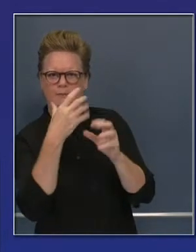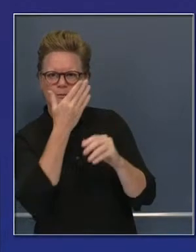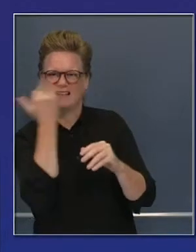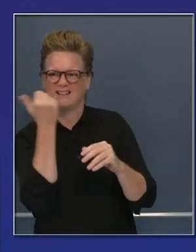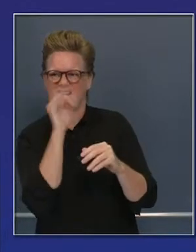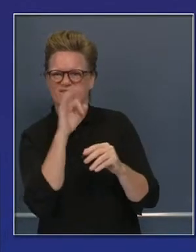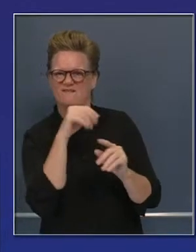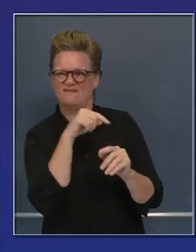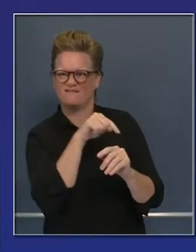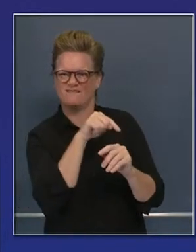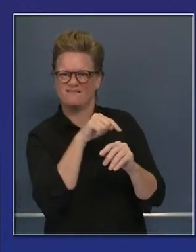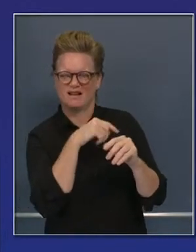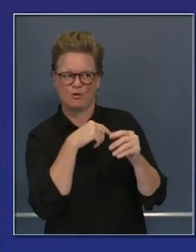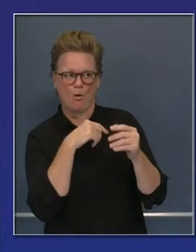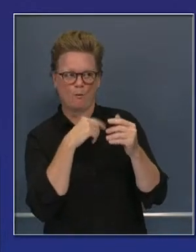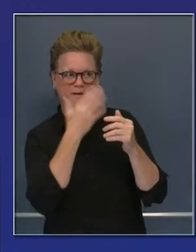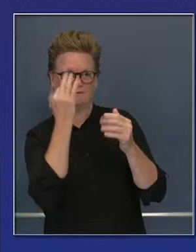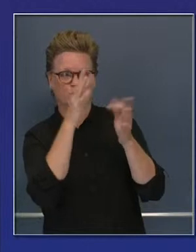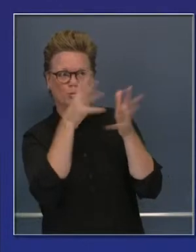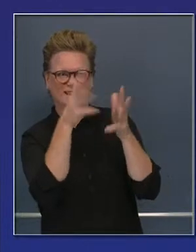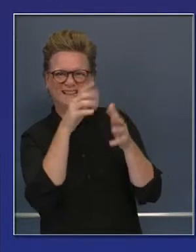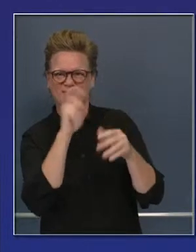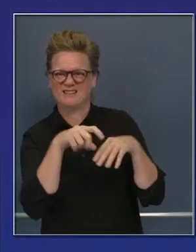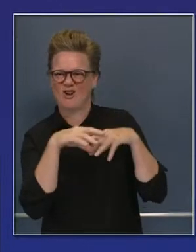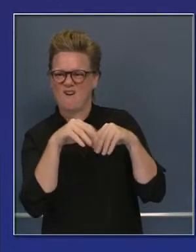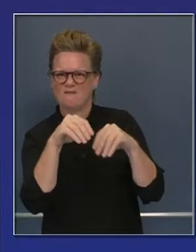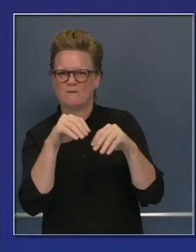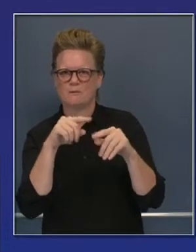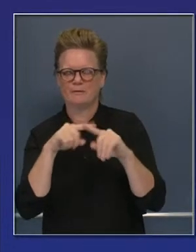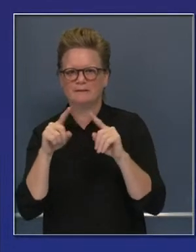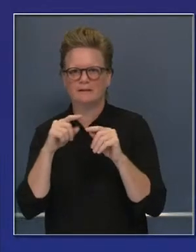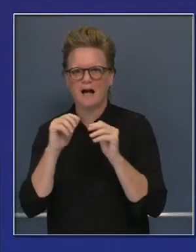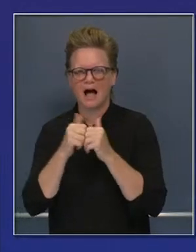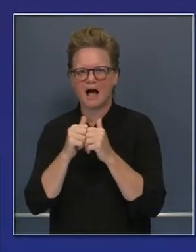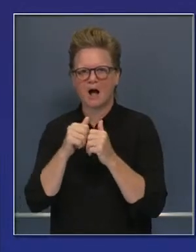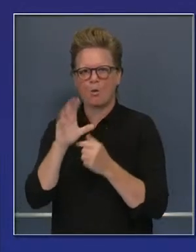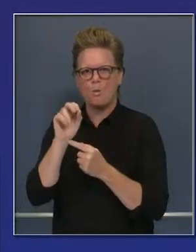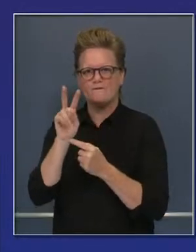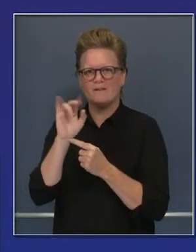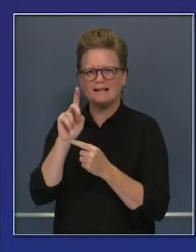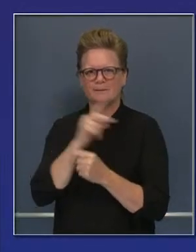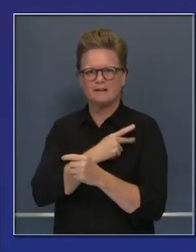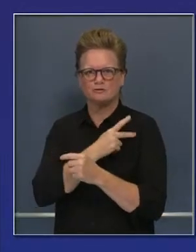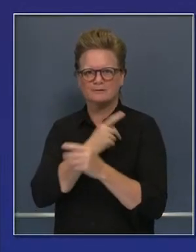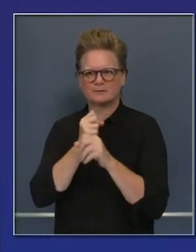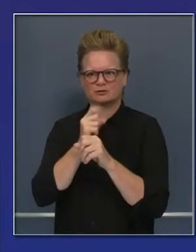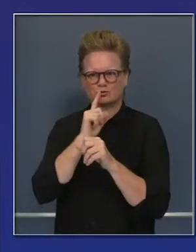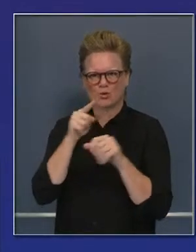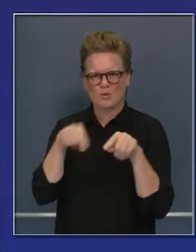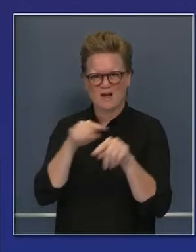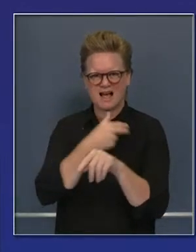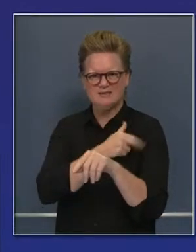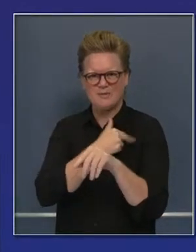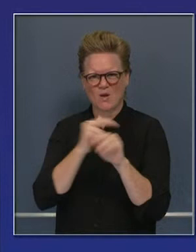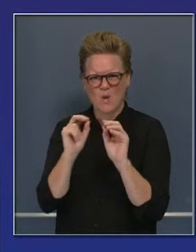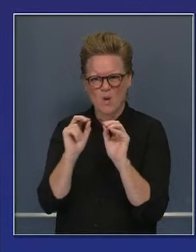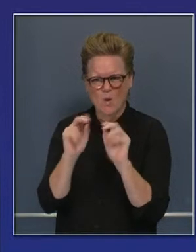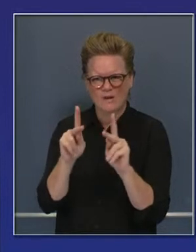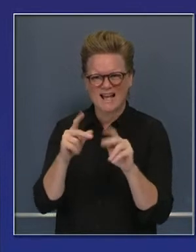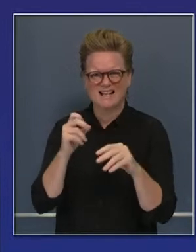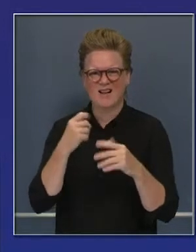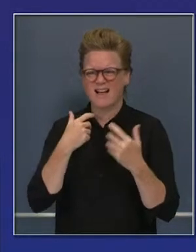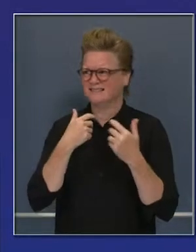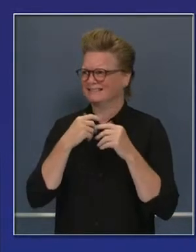and these very, very dry conditions, and to mitigate the spread, mitigate the ignition